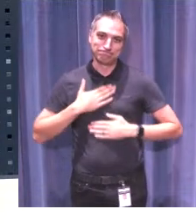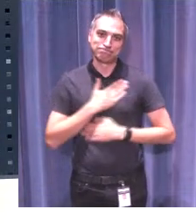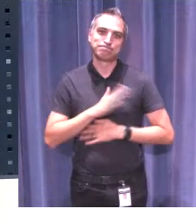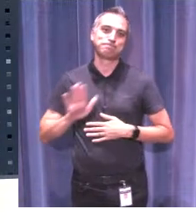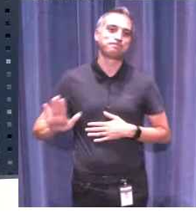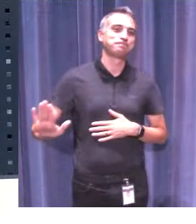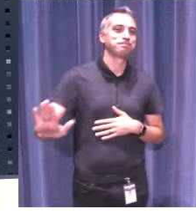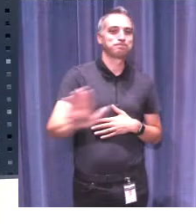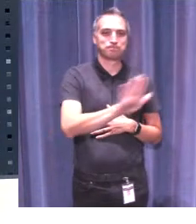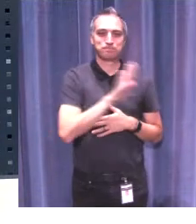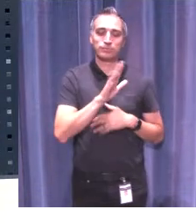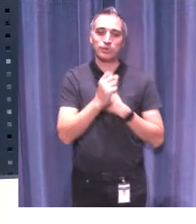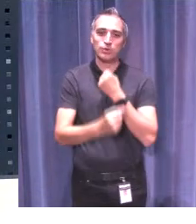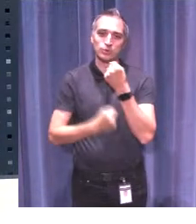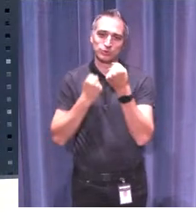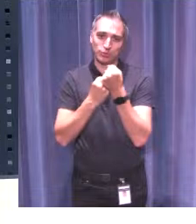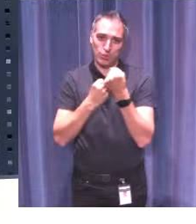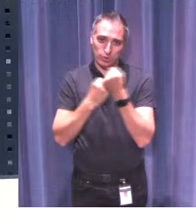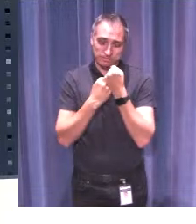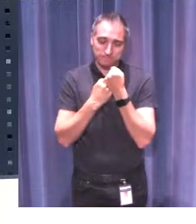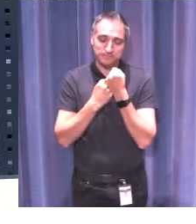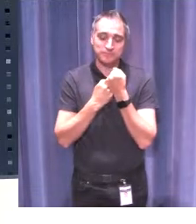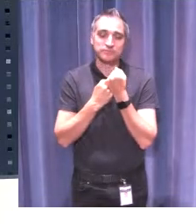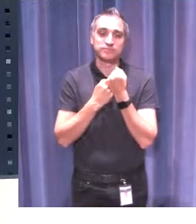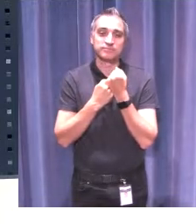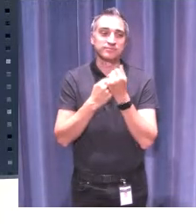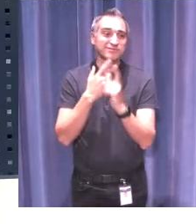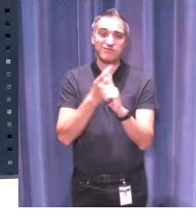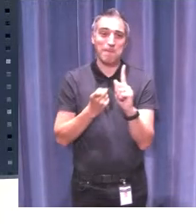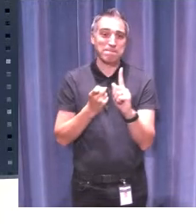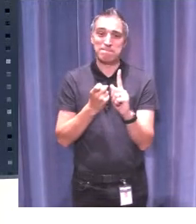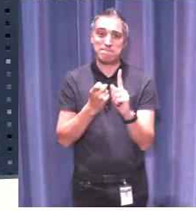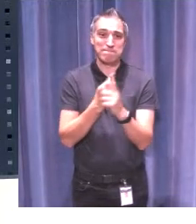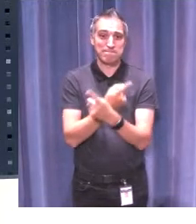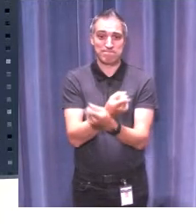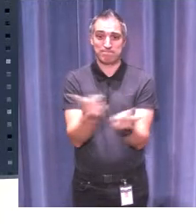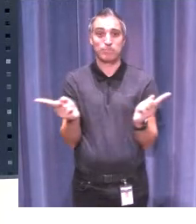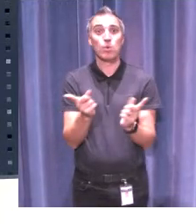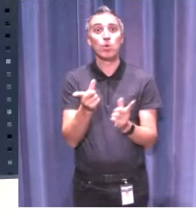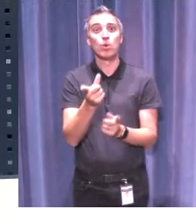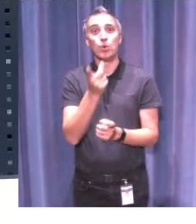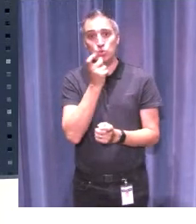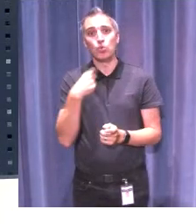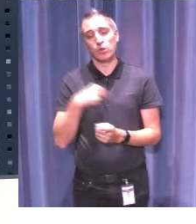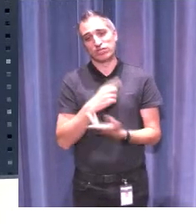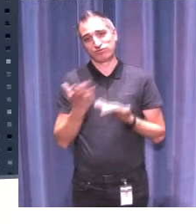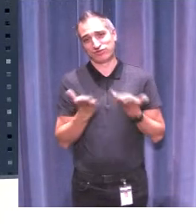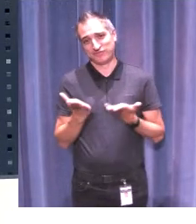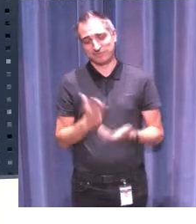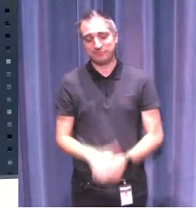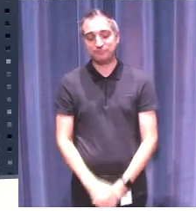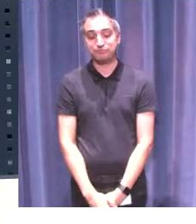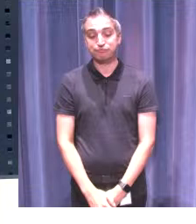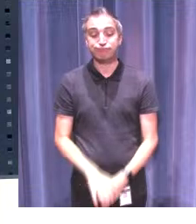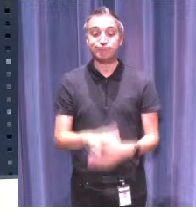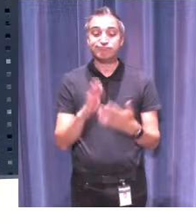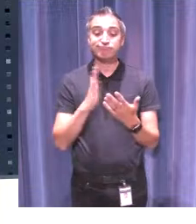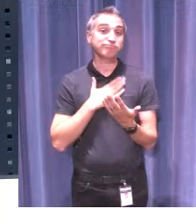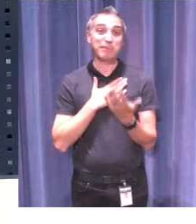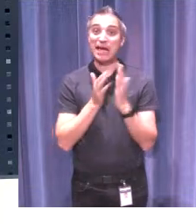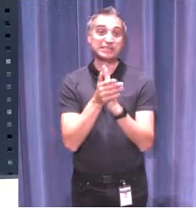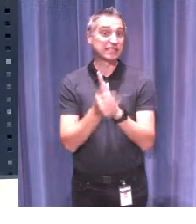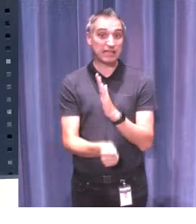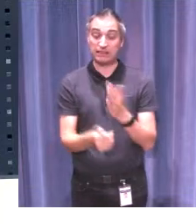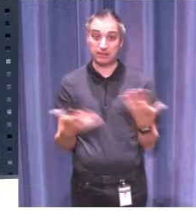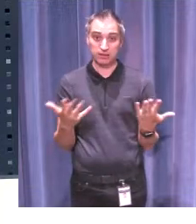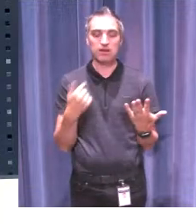support that I have from who we serve. In terms of skill set, I